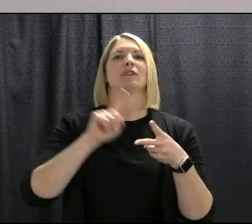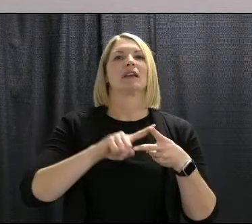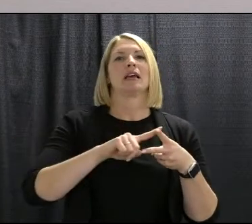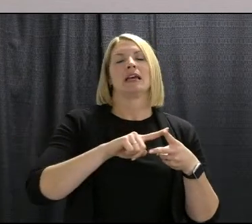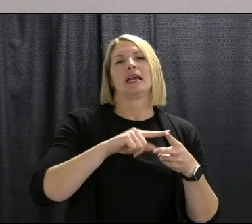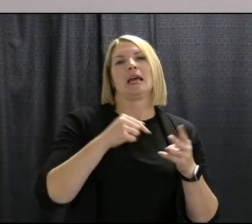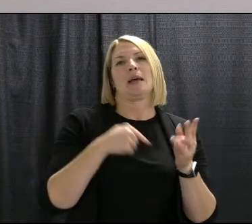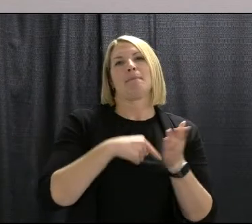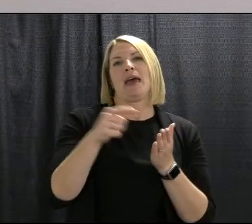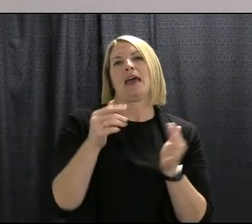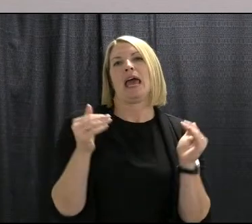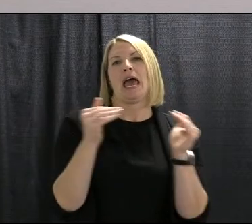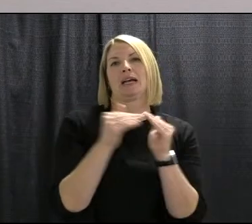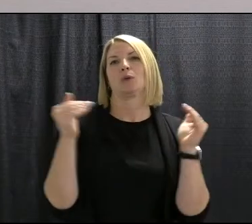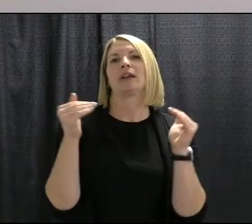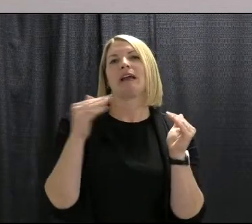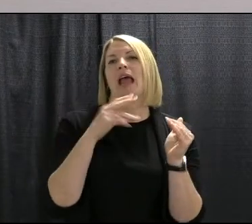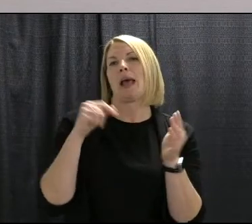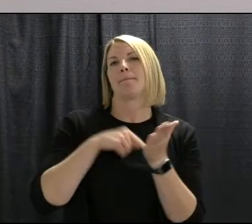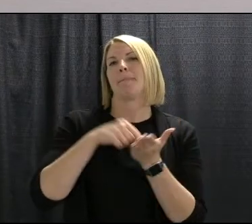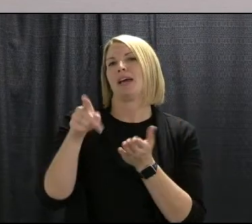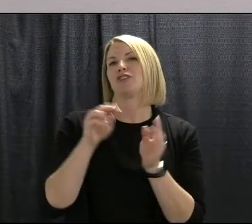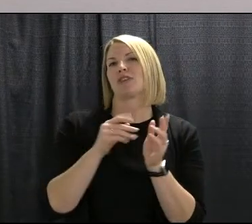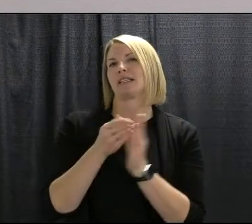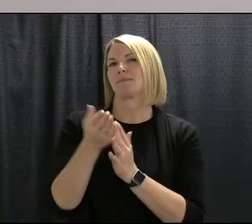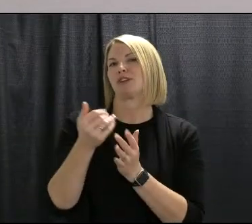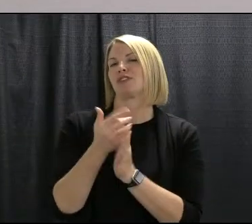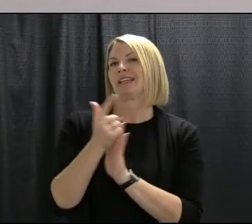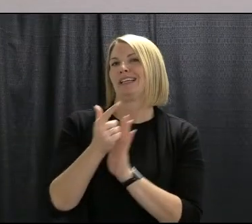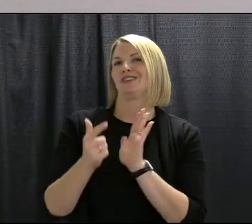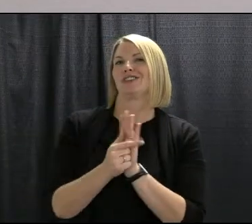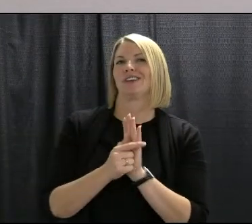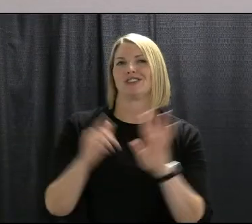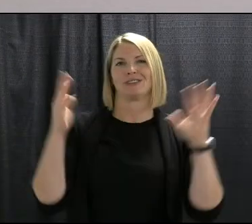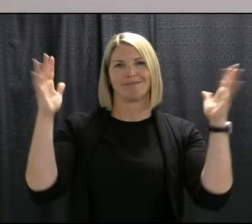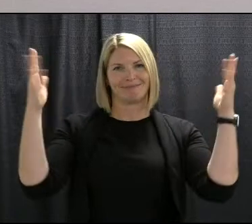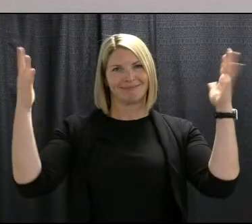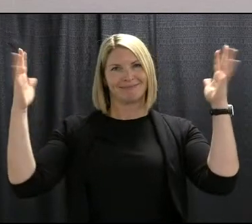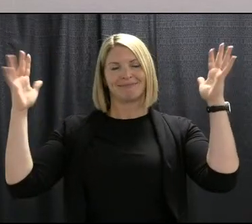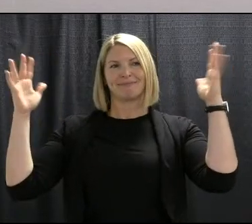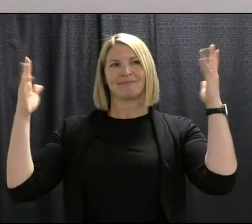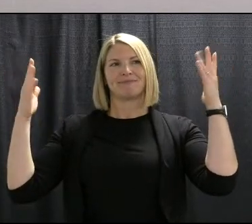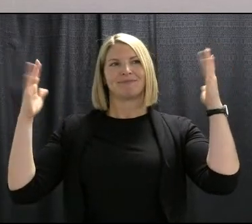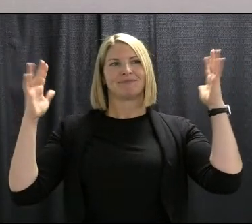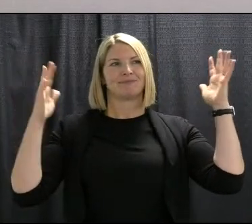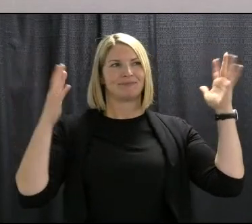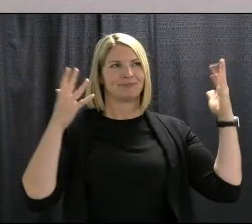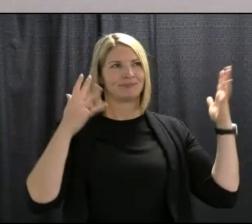transparency legislation. Thank you. Thank you. Thank you.